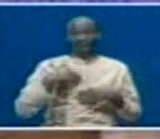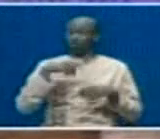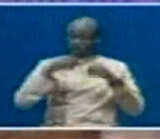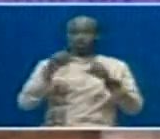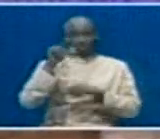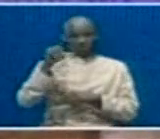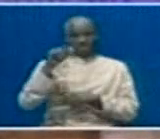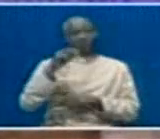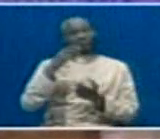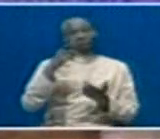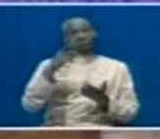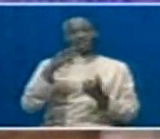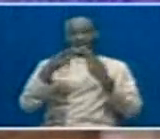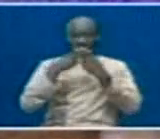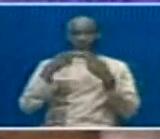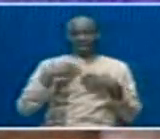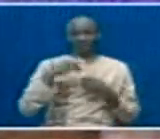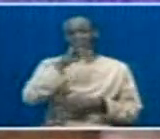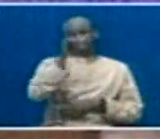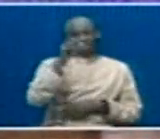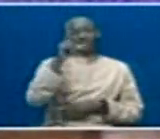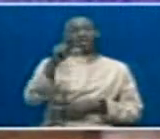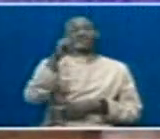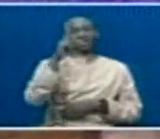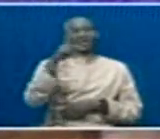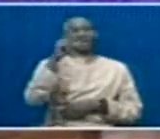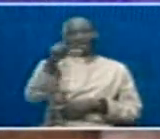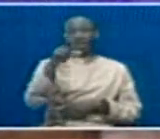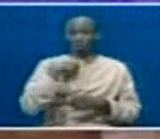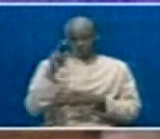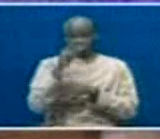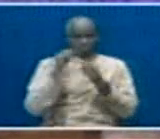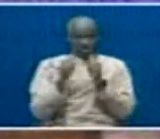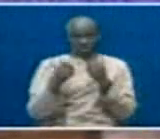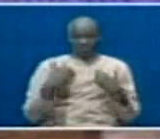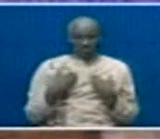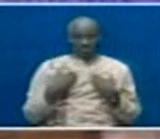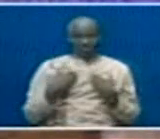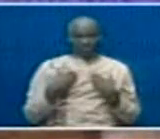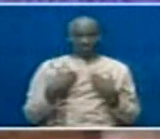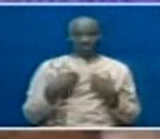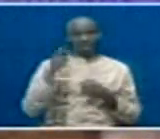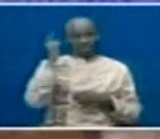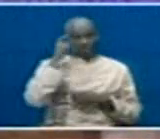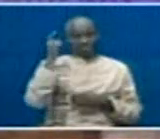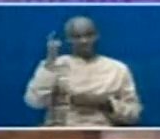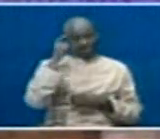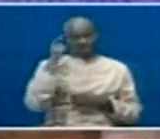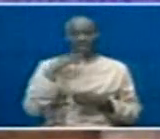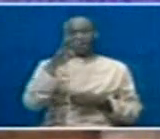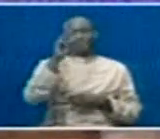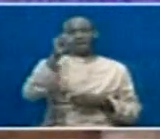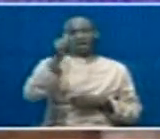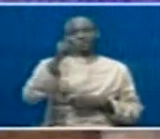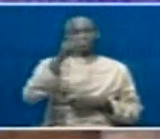at Koinange Jeff. The hashtag is JKL. Or use the one a lot of you are using. Remembering